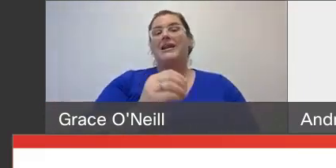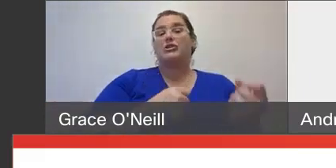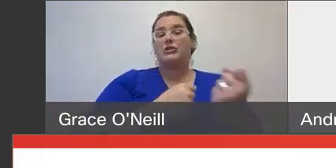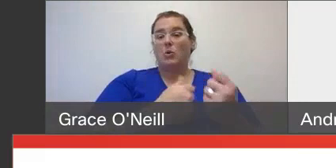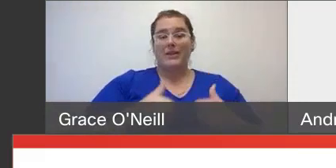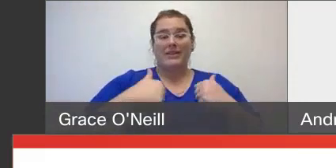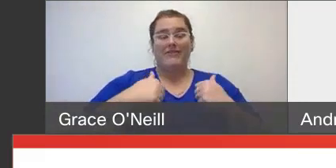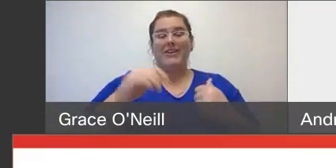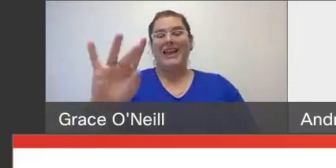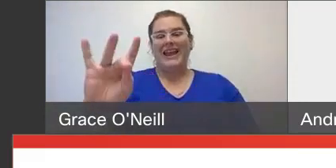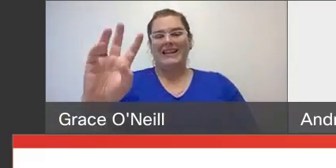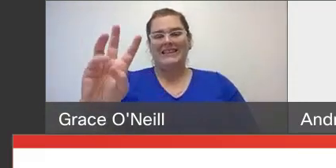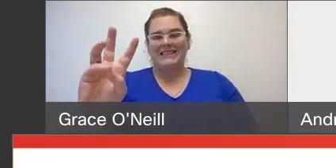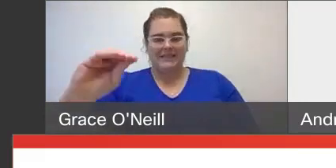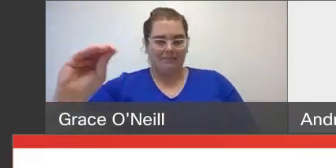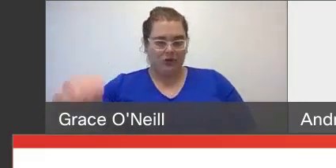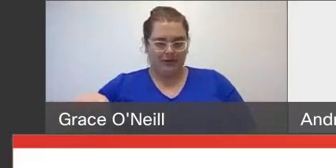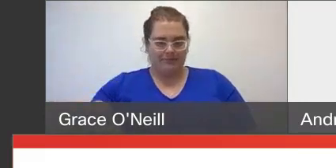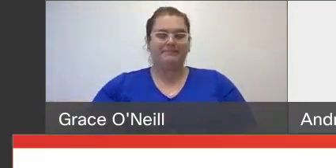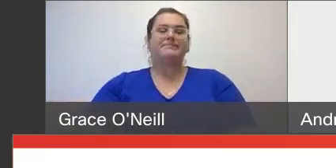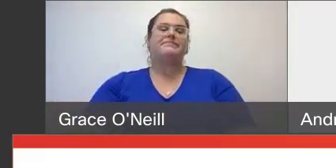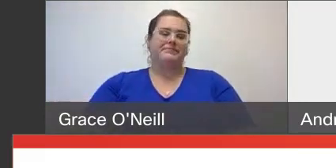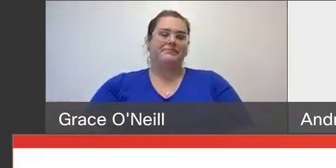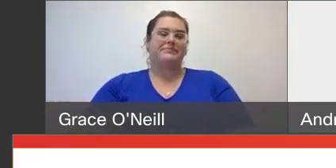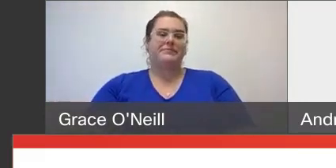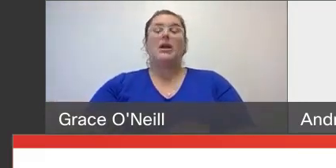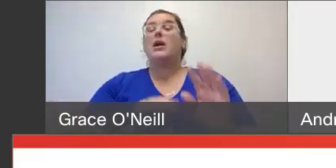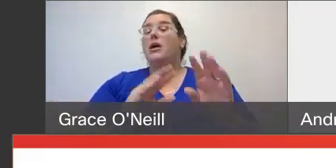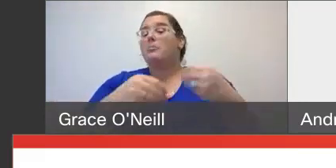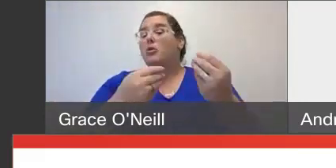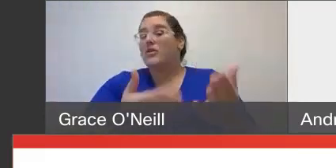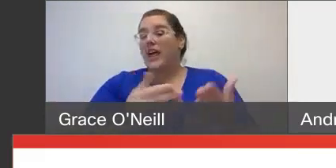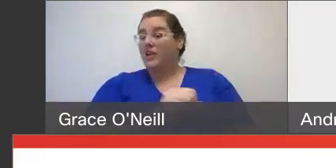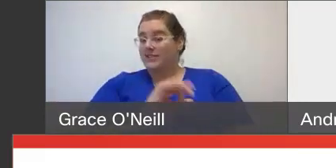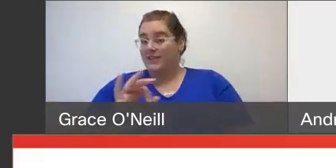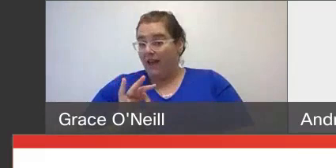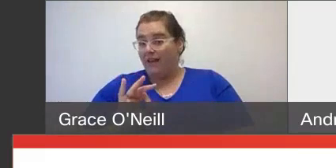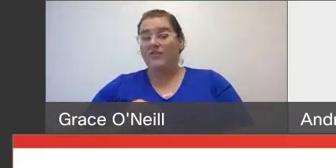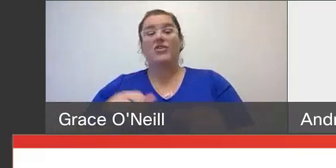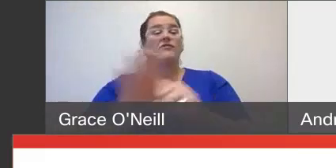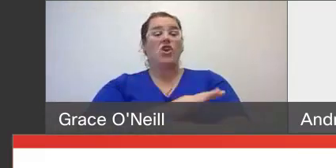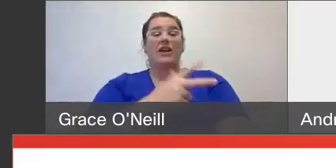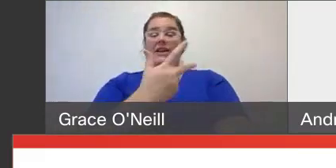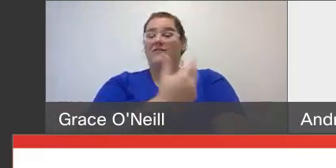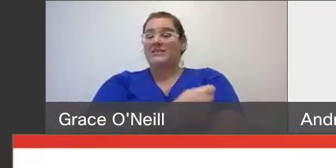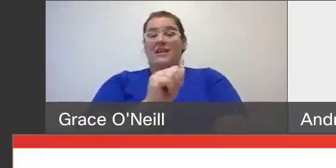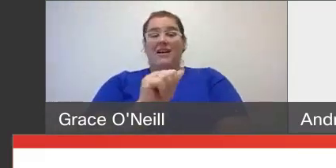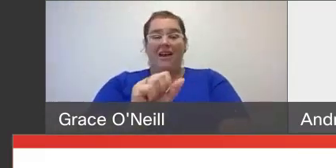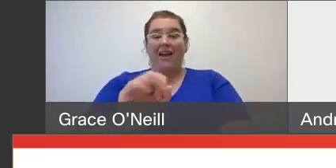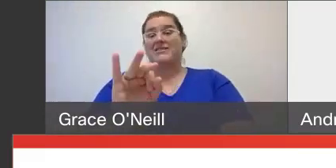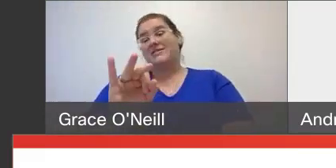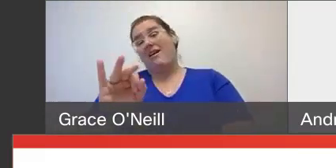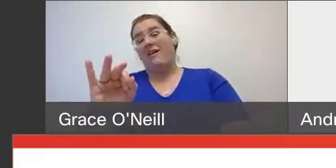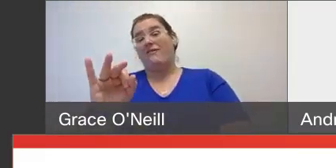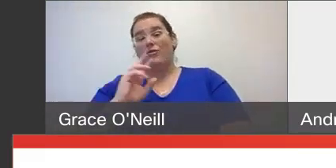supported living. Amongst provider staff, fully vaccinated staff, as of our report that we received yesterday,